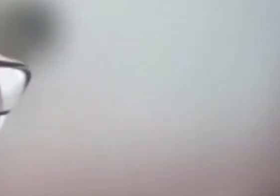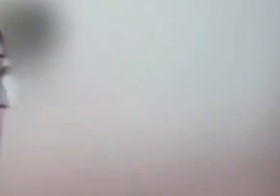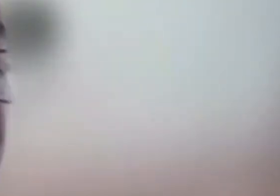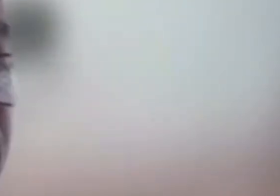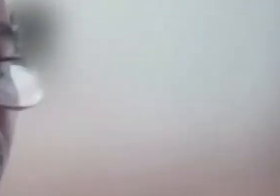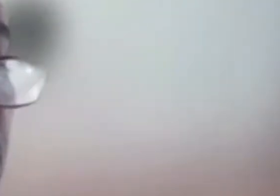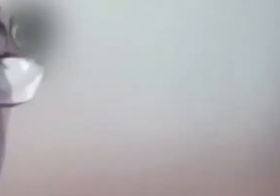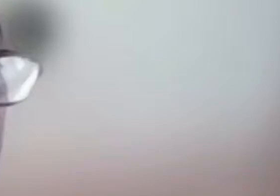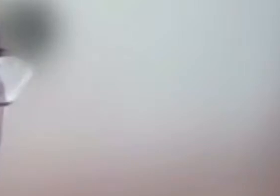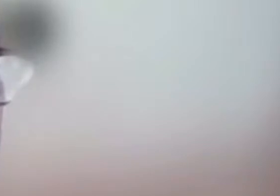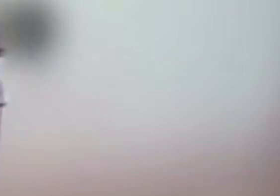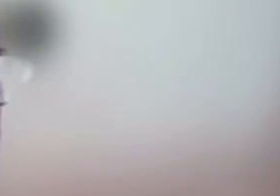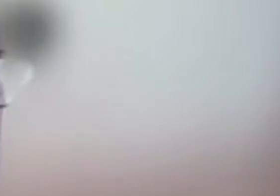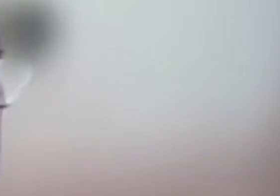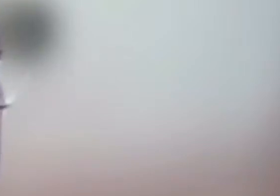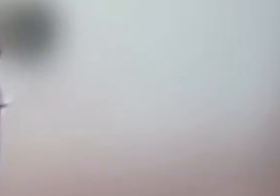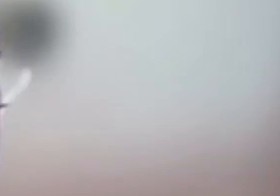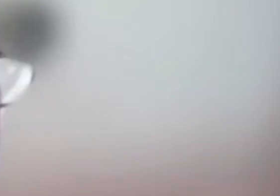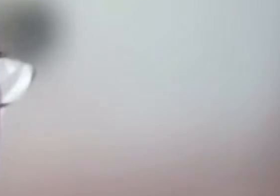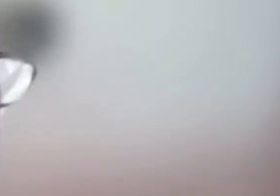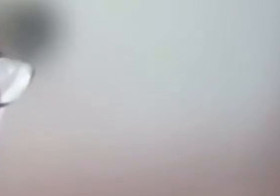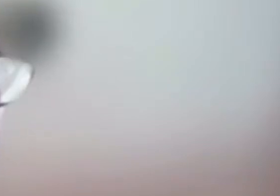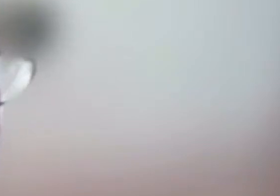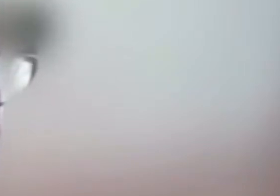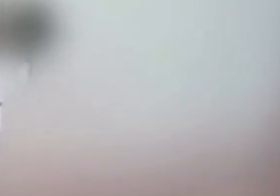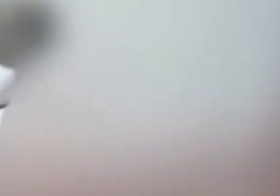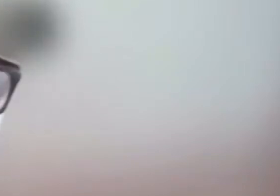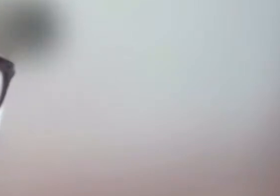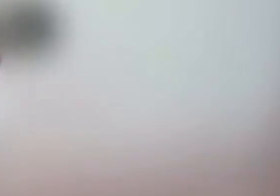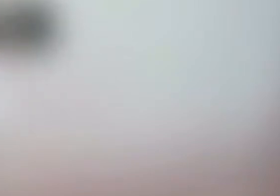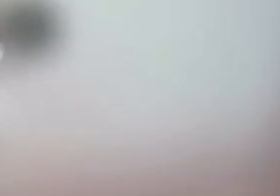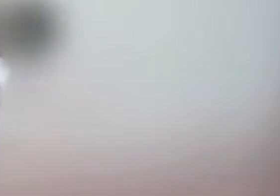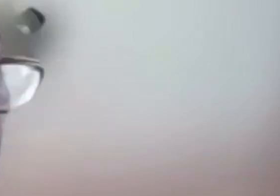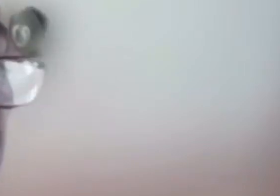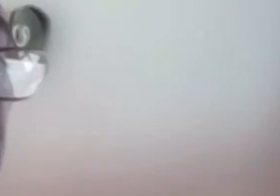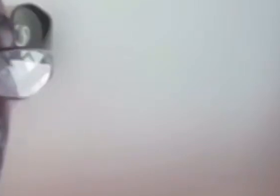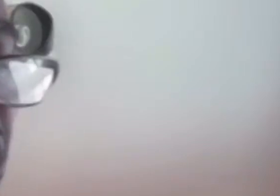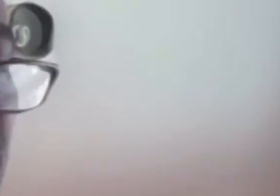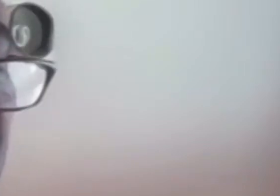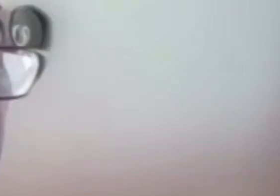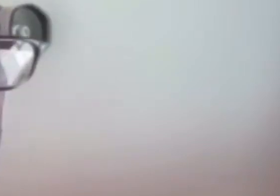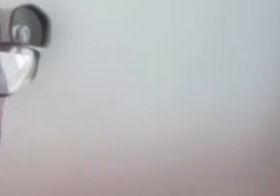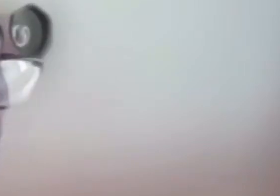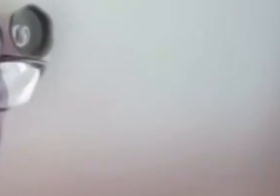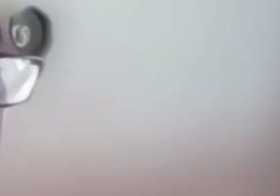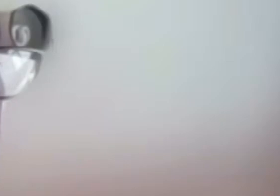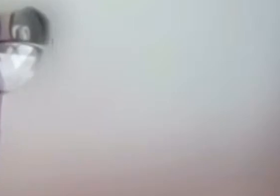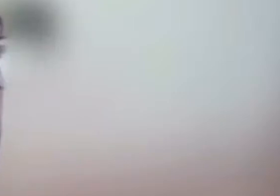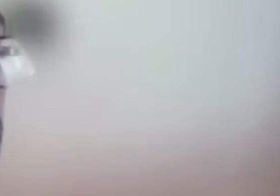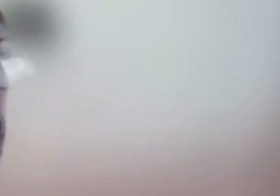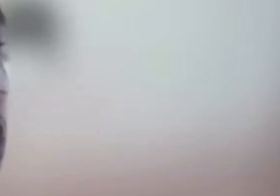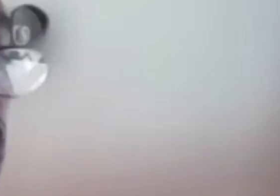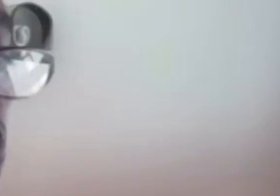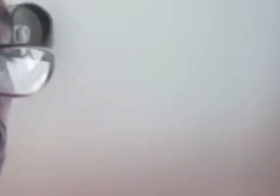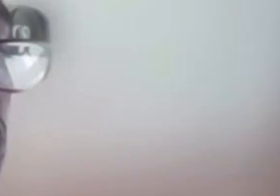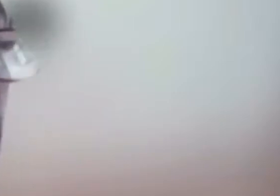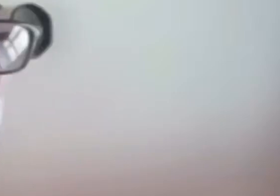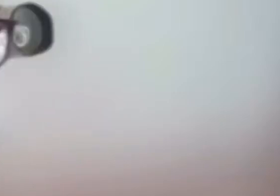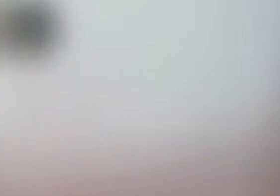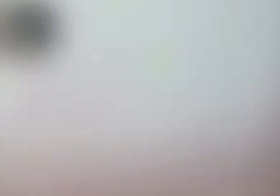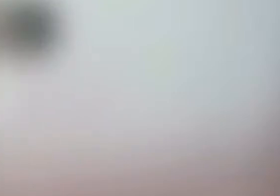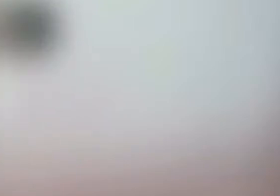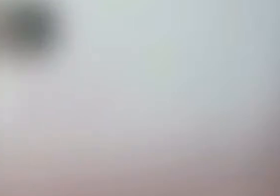some delays in terms of getting to persons. But yes, Ministry of Health does try